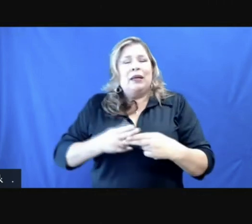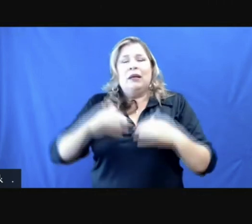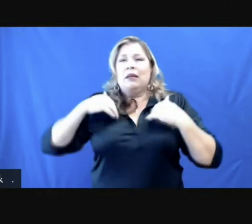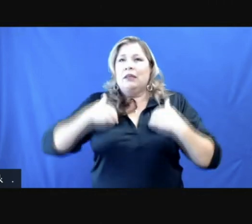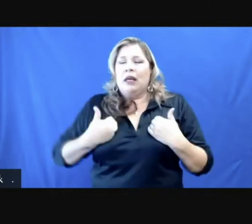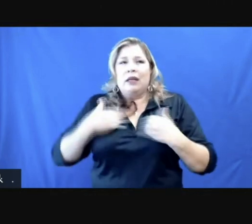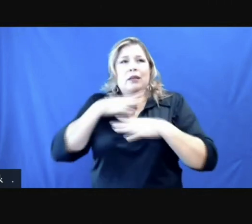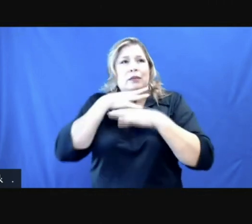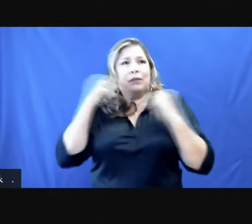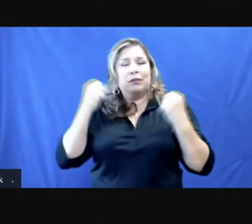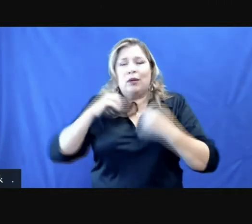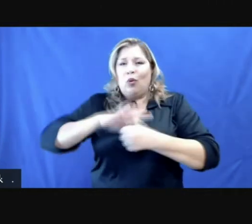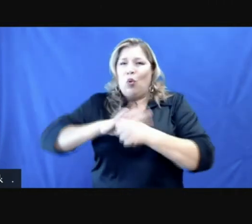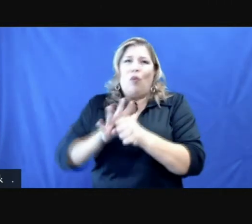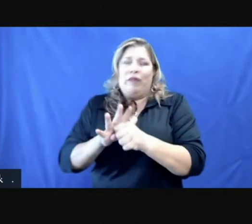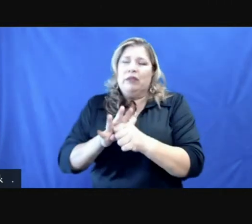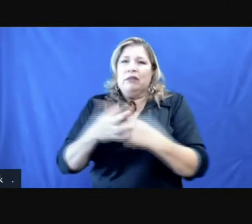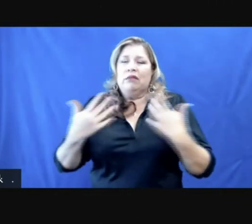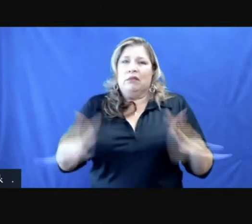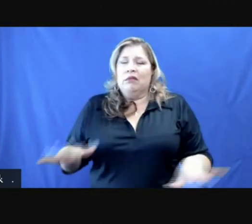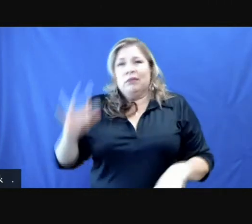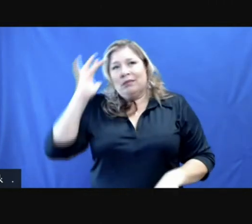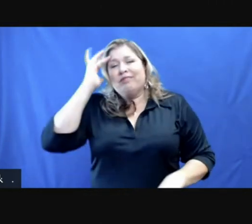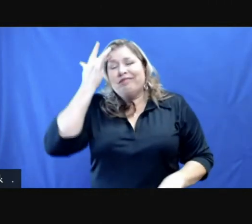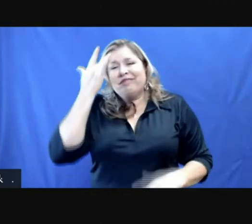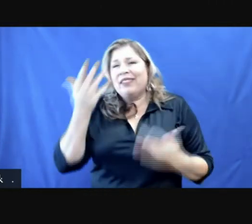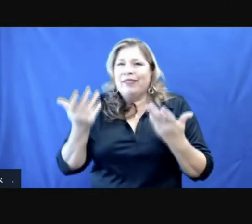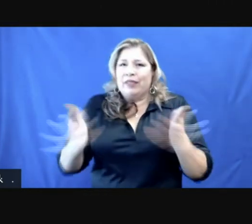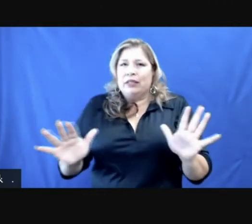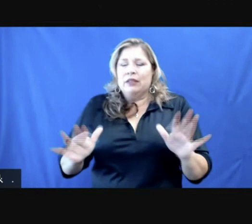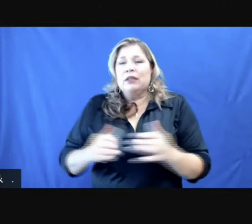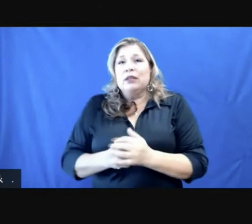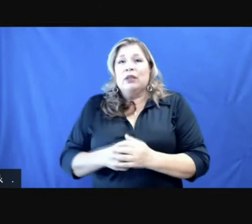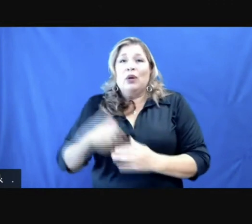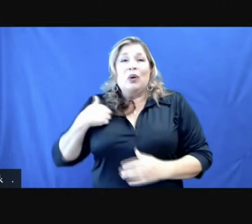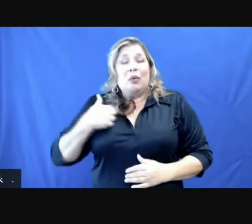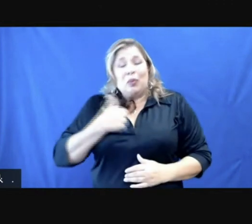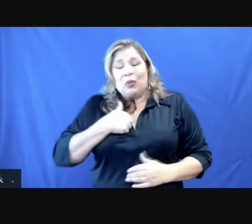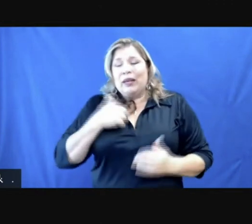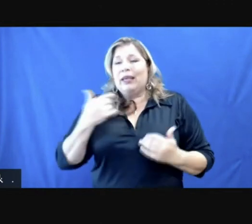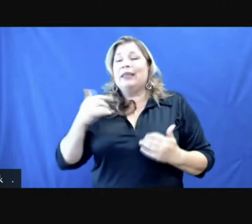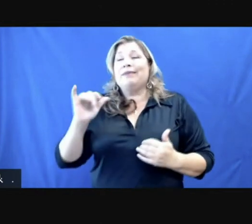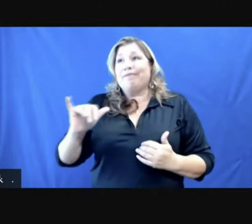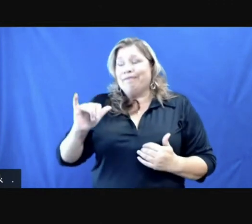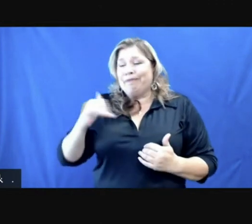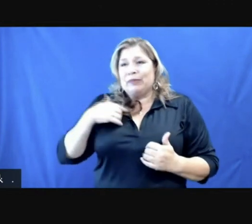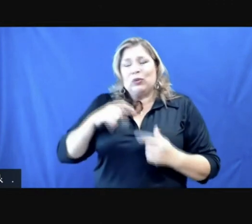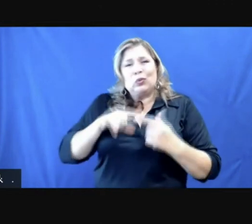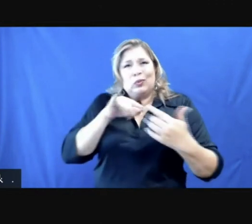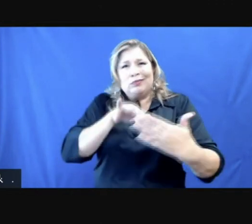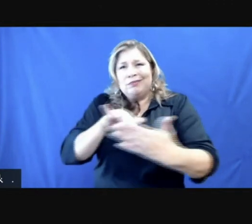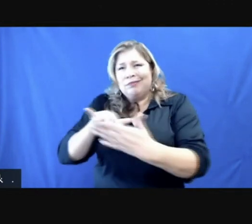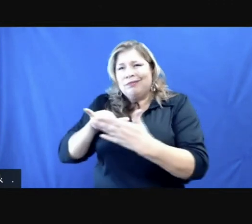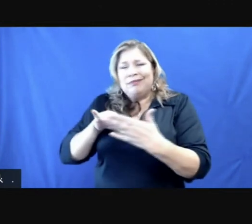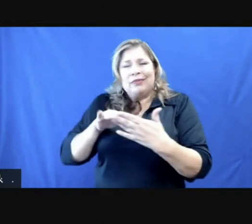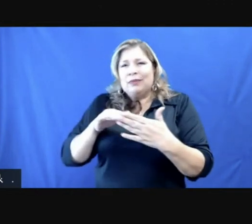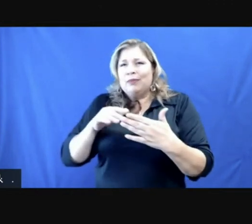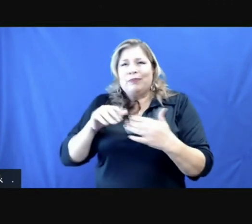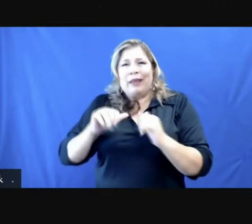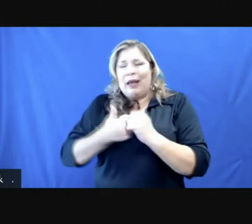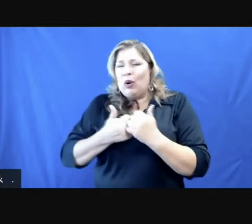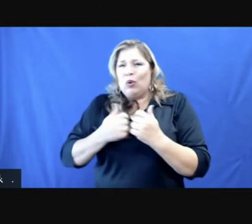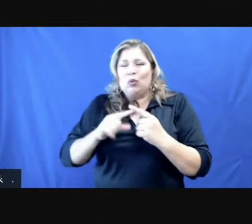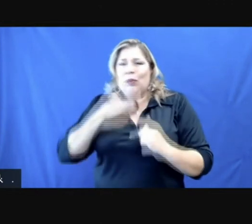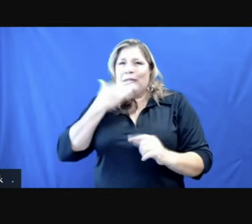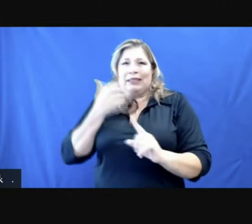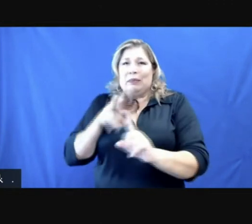an important piece. So it's all looking at the various tools based on the lessons that we've learned over time and how we